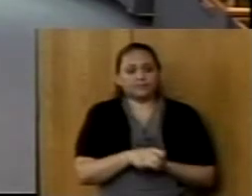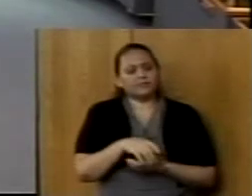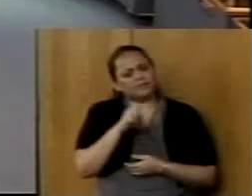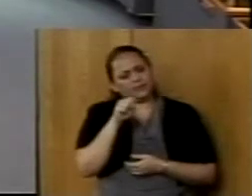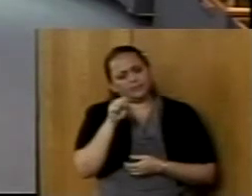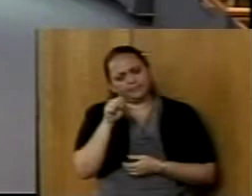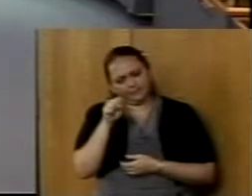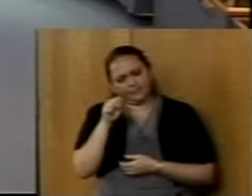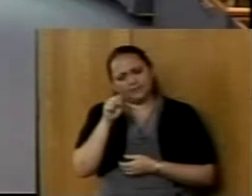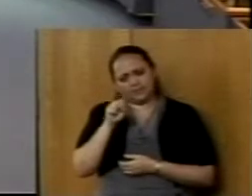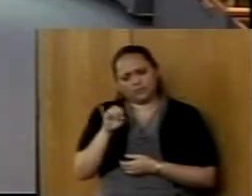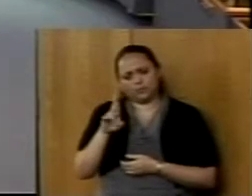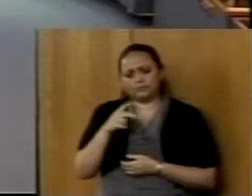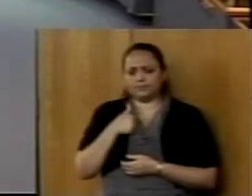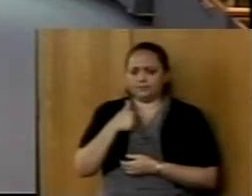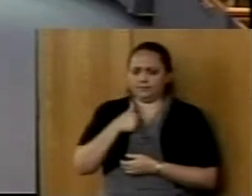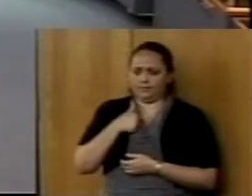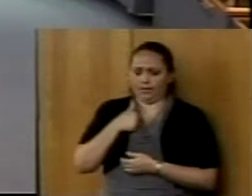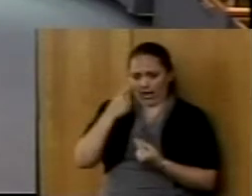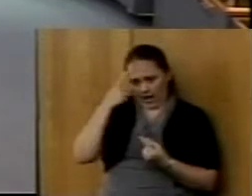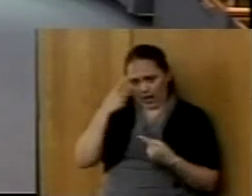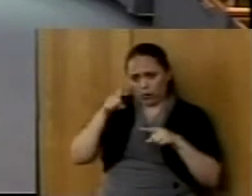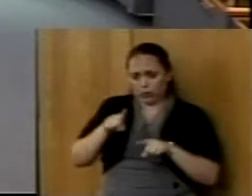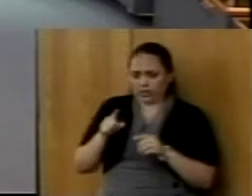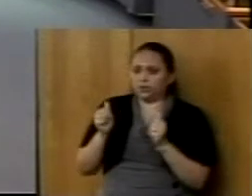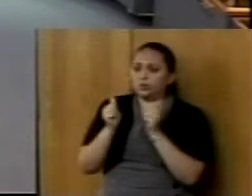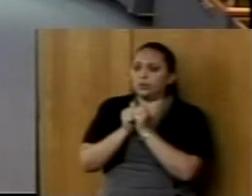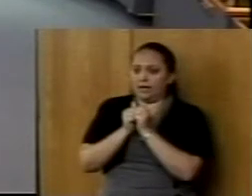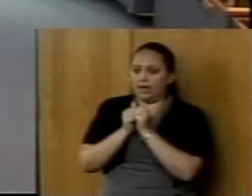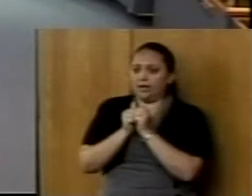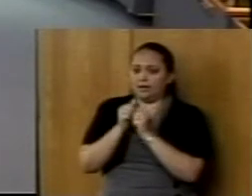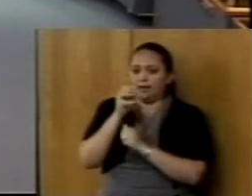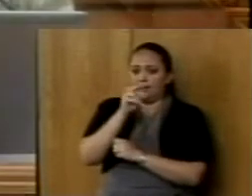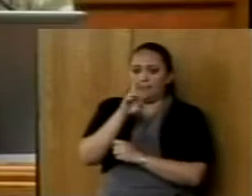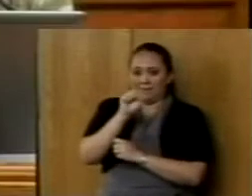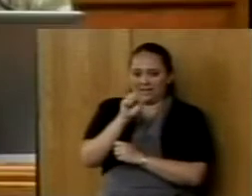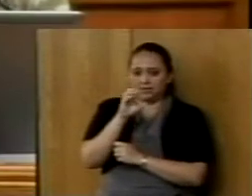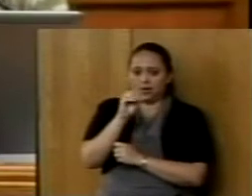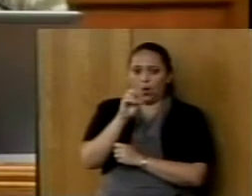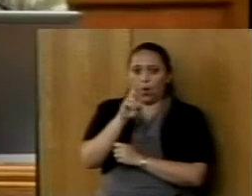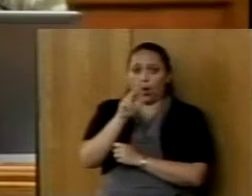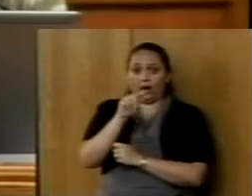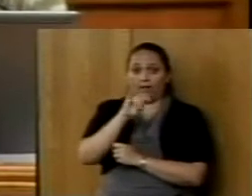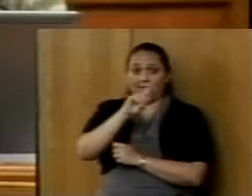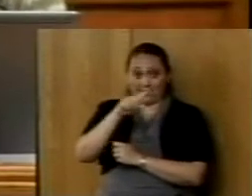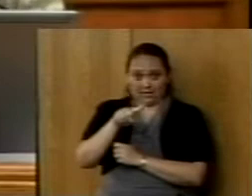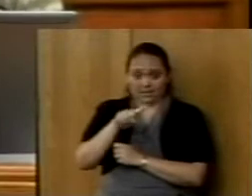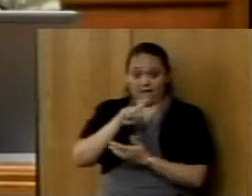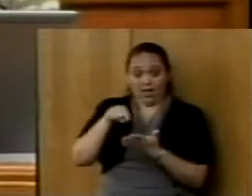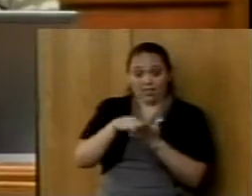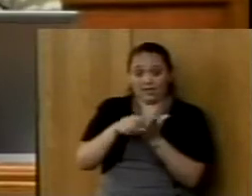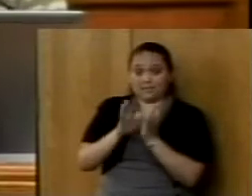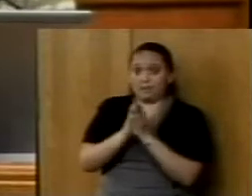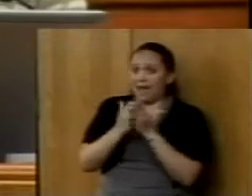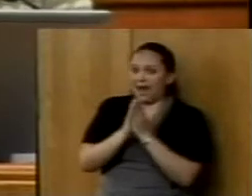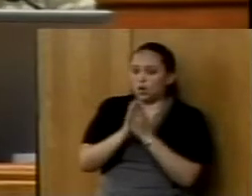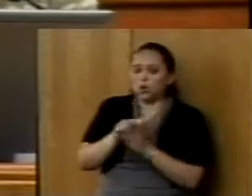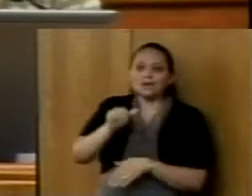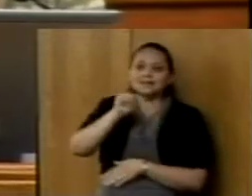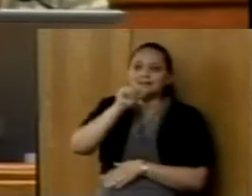Yes, sir. I agree with Ms. Ortiz. This manual is not a